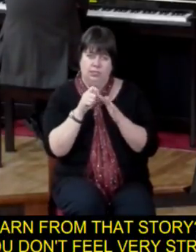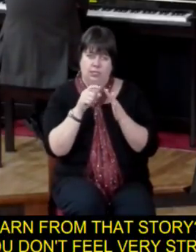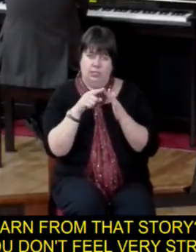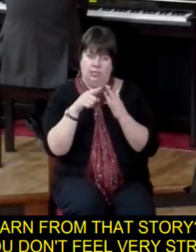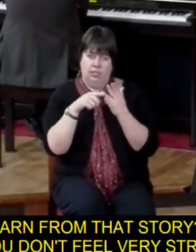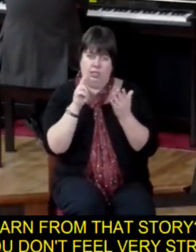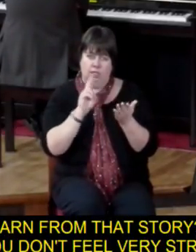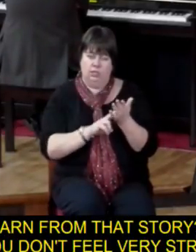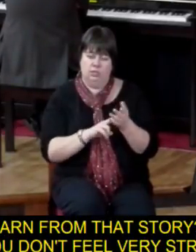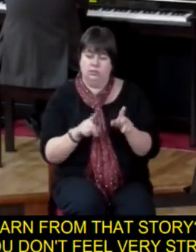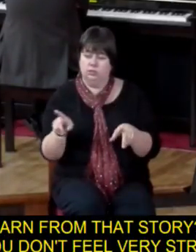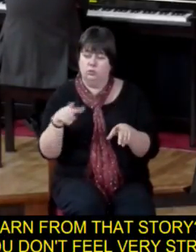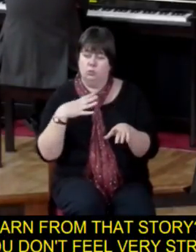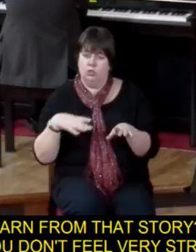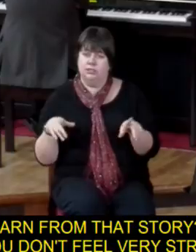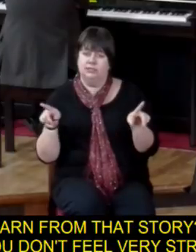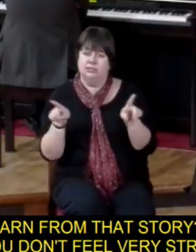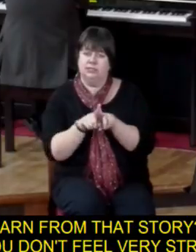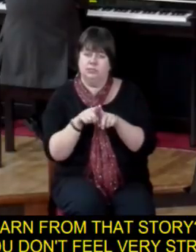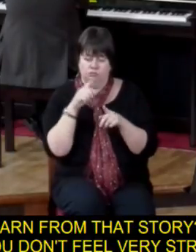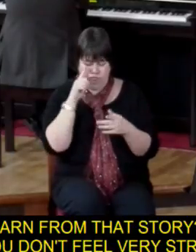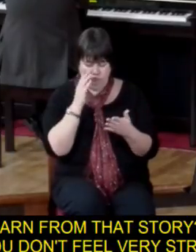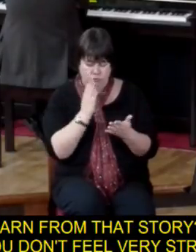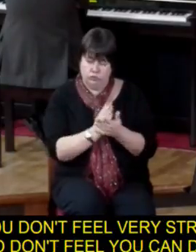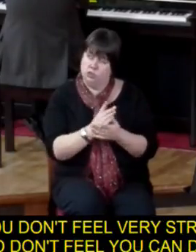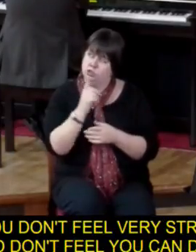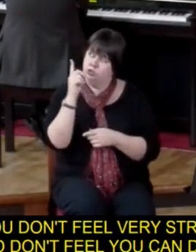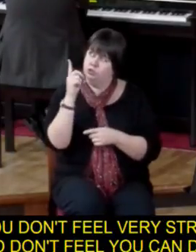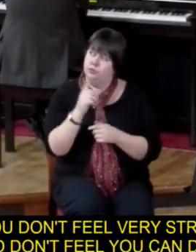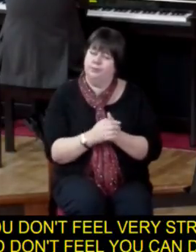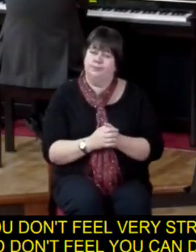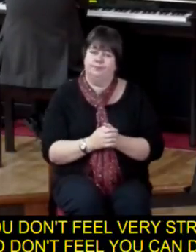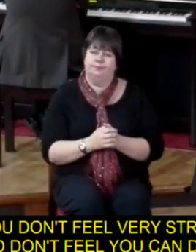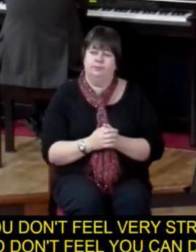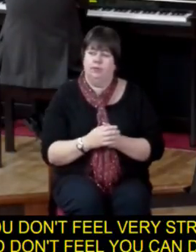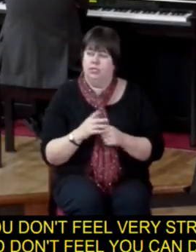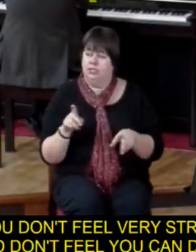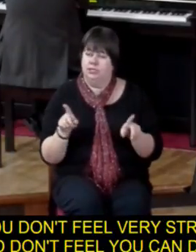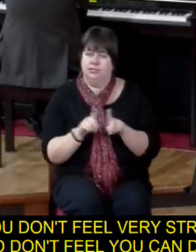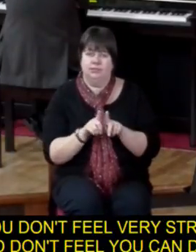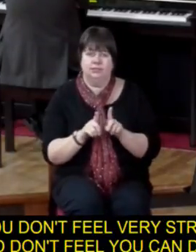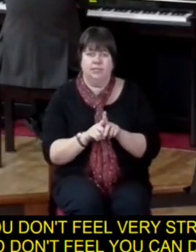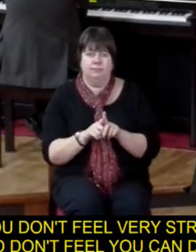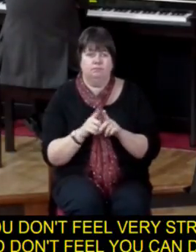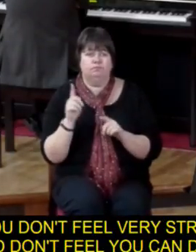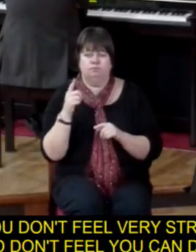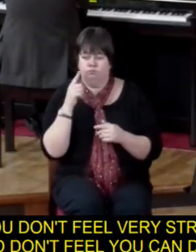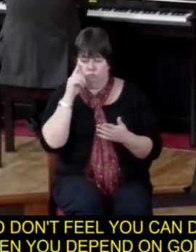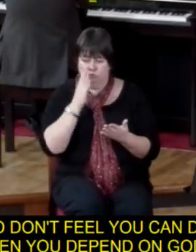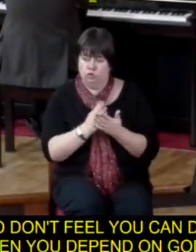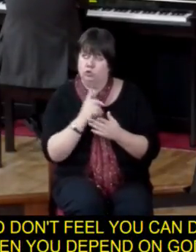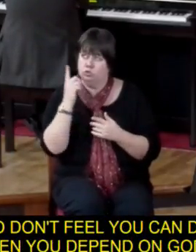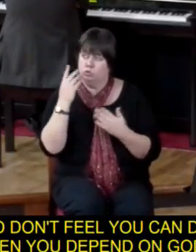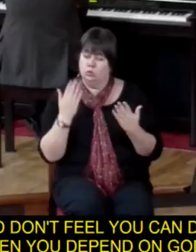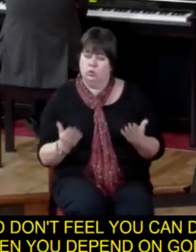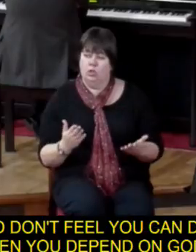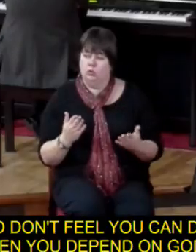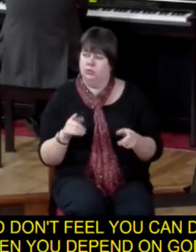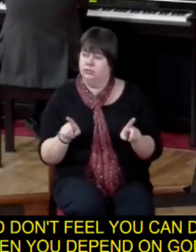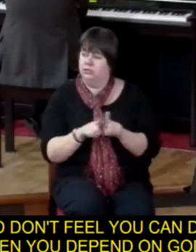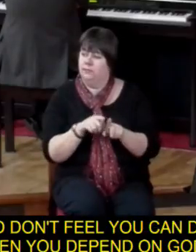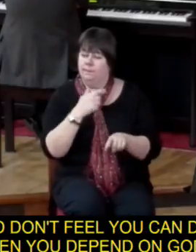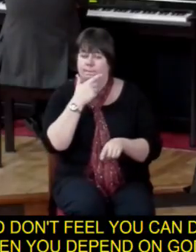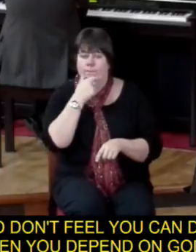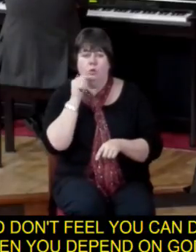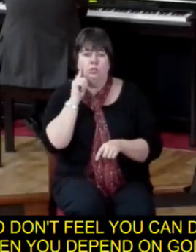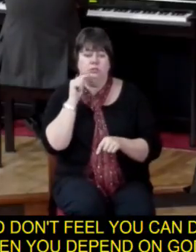he trusted you, that we can trust you, and you won't let us down just as you didn't let him down. Be with the boys and girls in